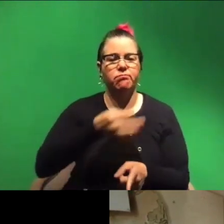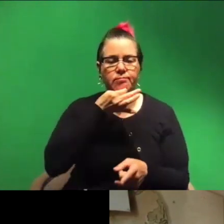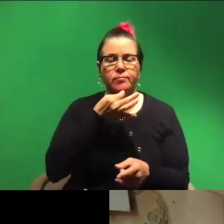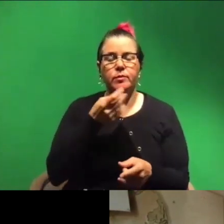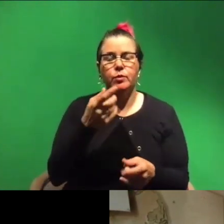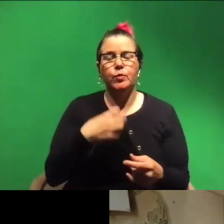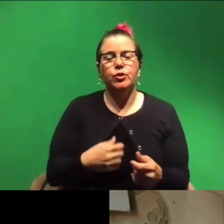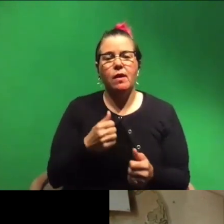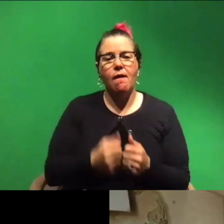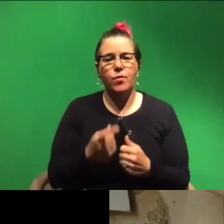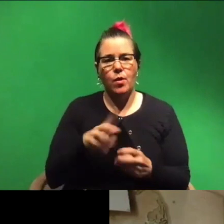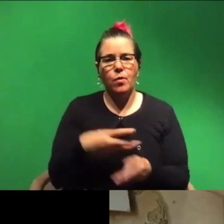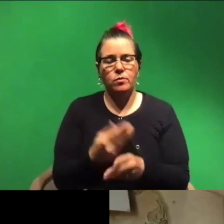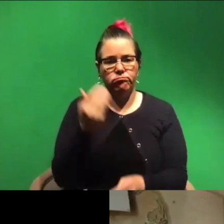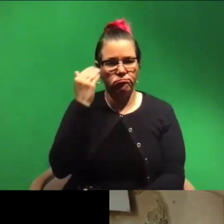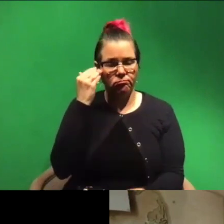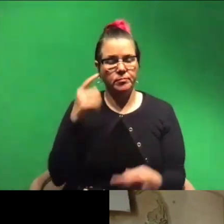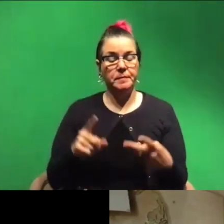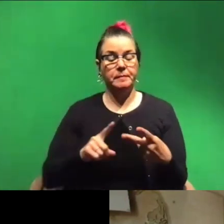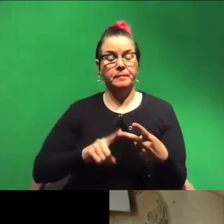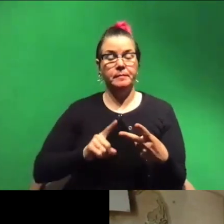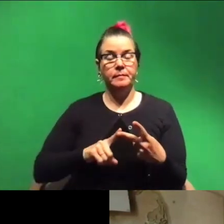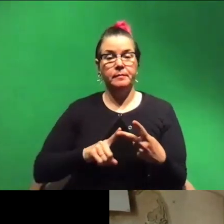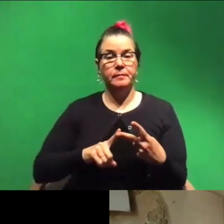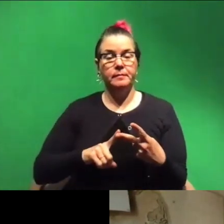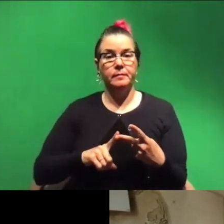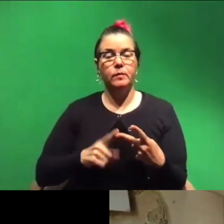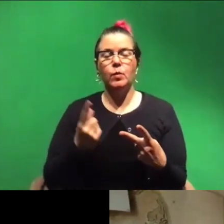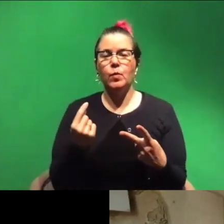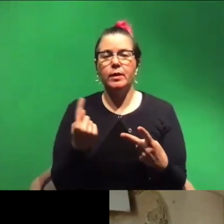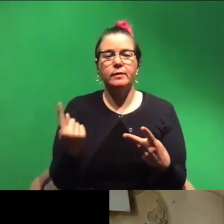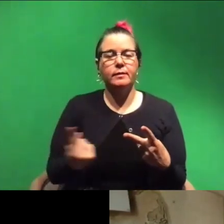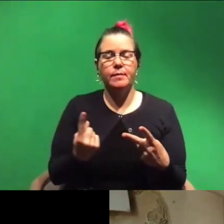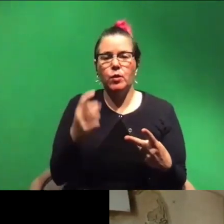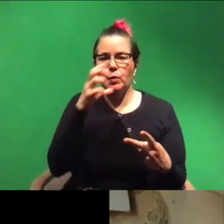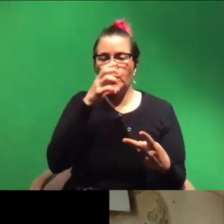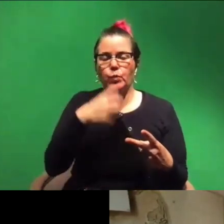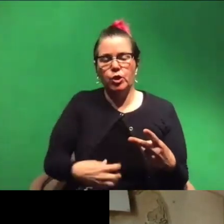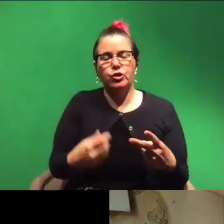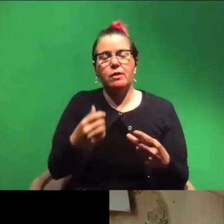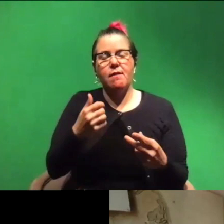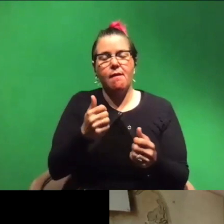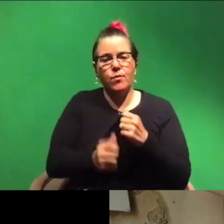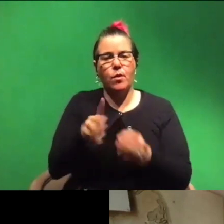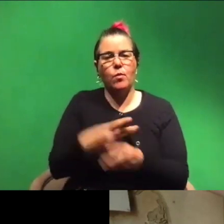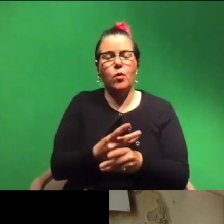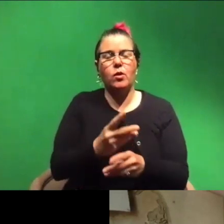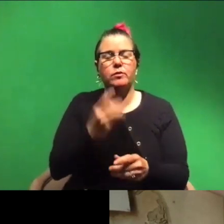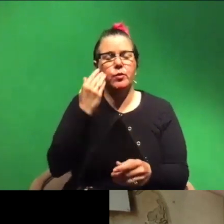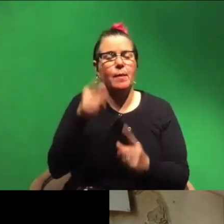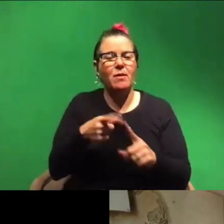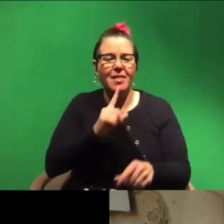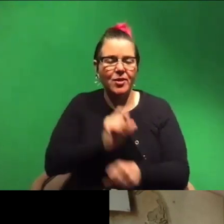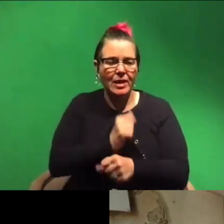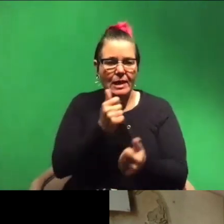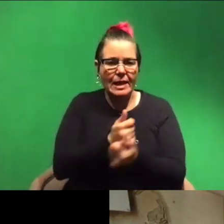wish everybody in the world knew? And then the second question is, what is something that you wish everybody in the world knew about literally anything? It can